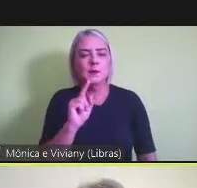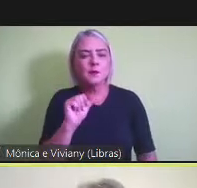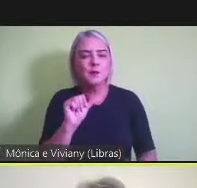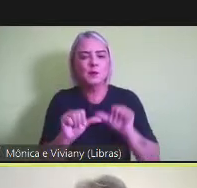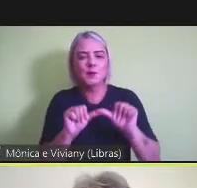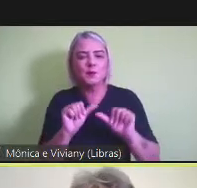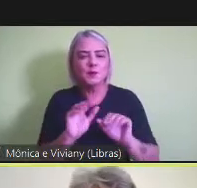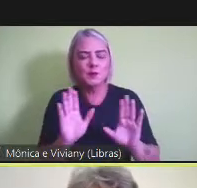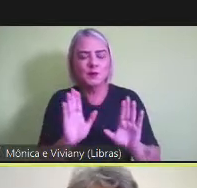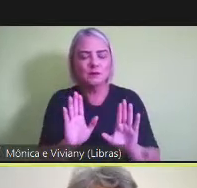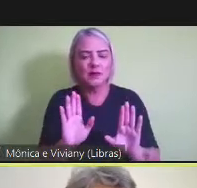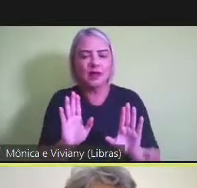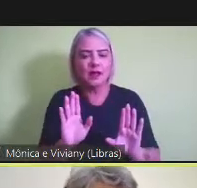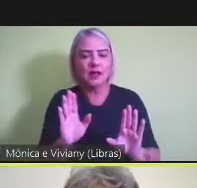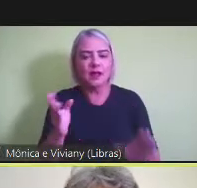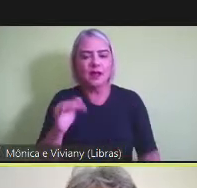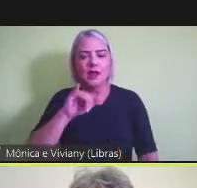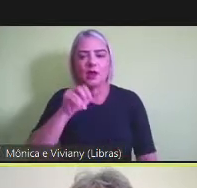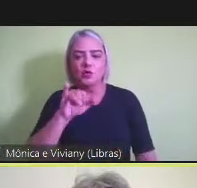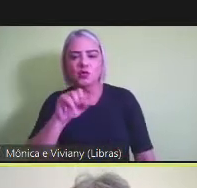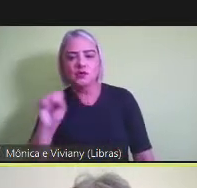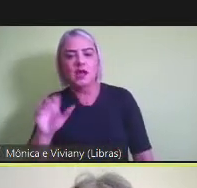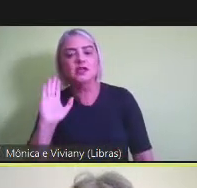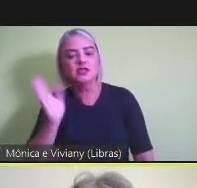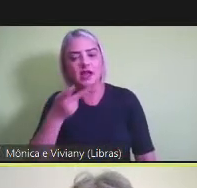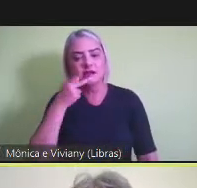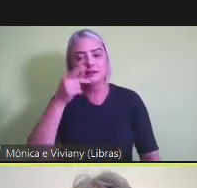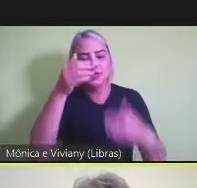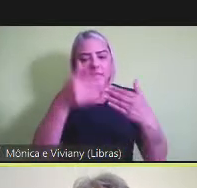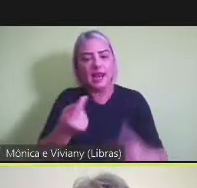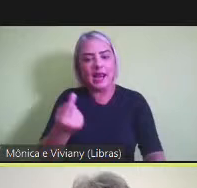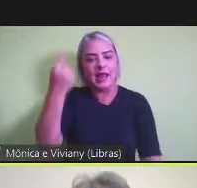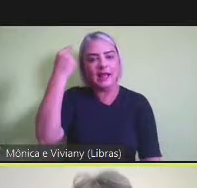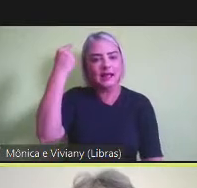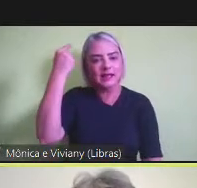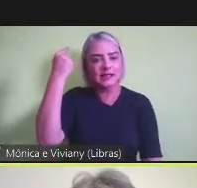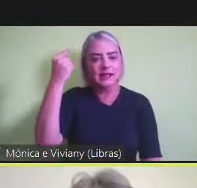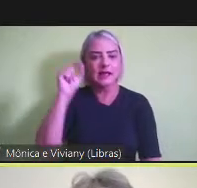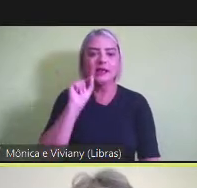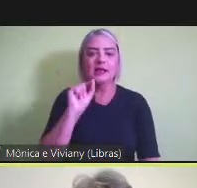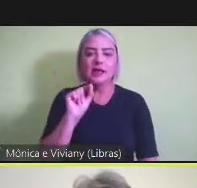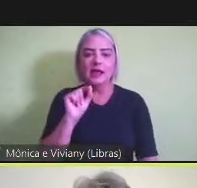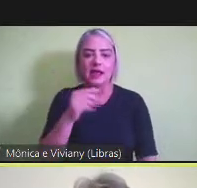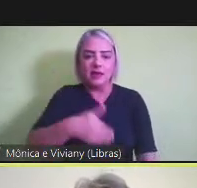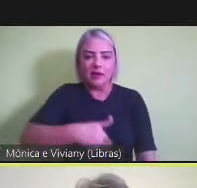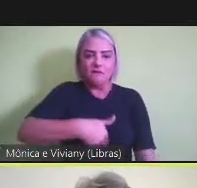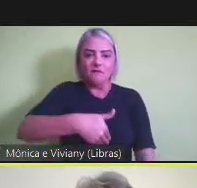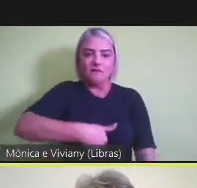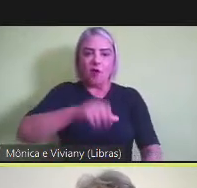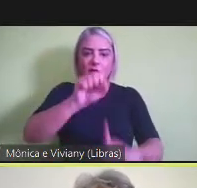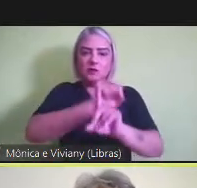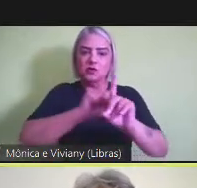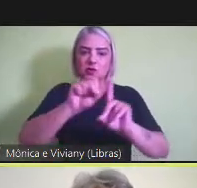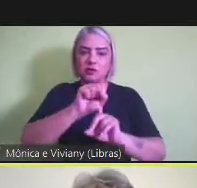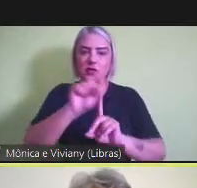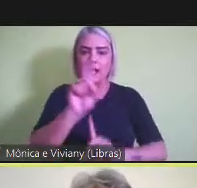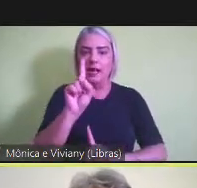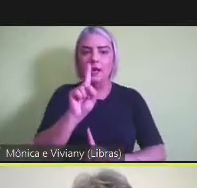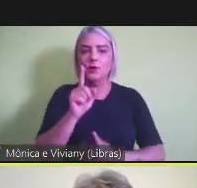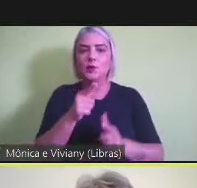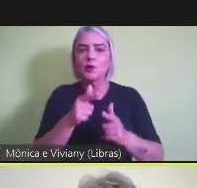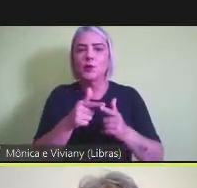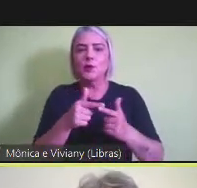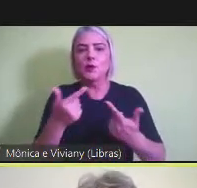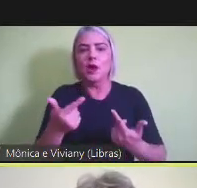the issue which hasn't changed much, because Josué de Castro mentioned it in the past, that hunger is a social